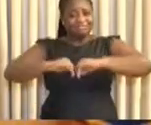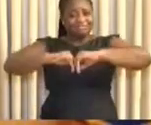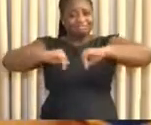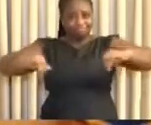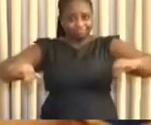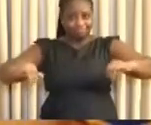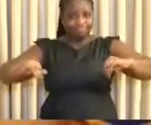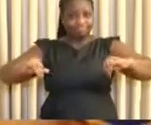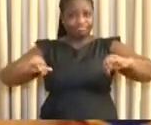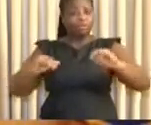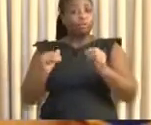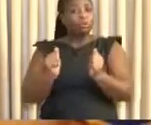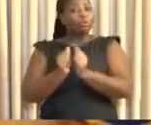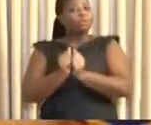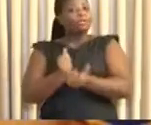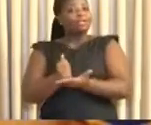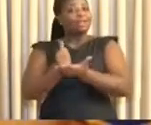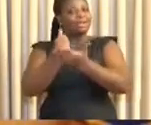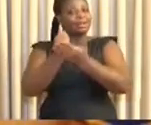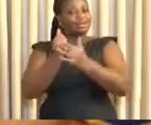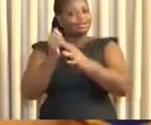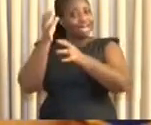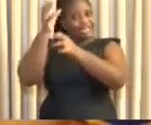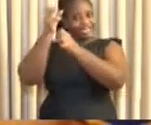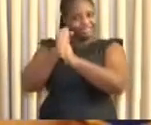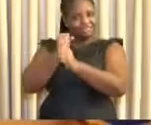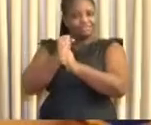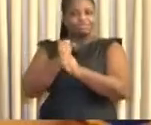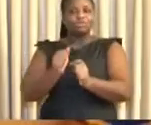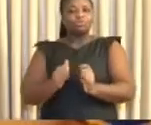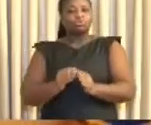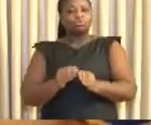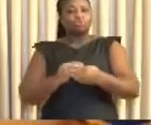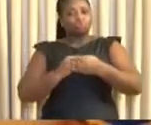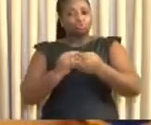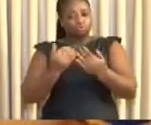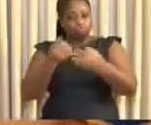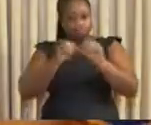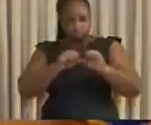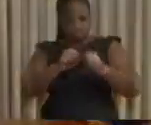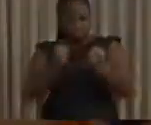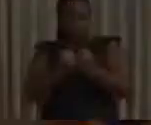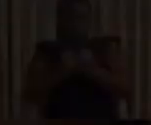protocols with a view to achieving social distancing and hygiene protocol.